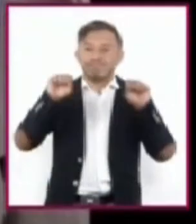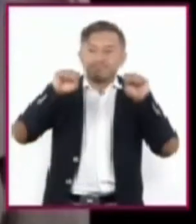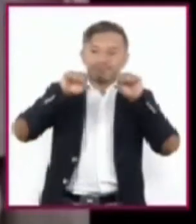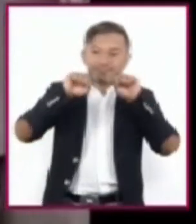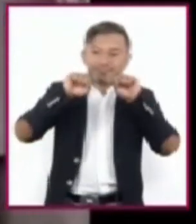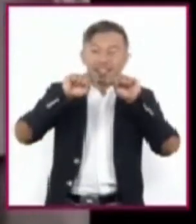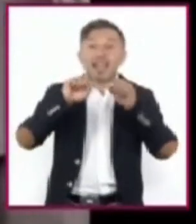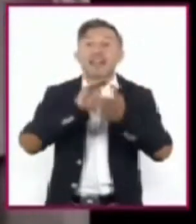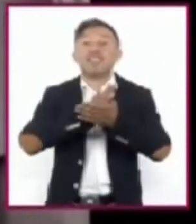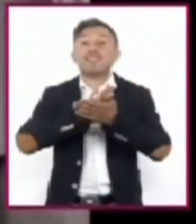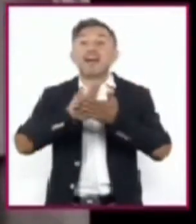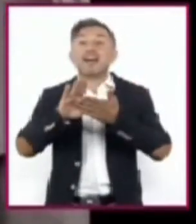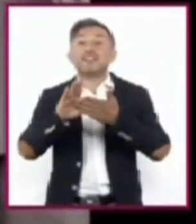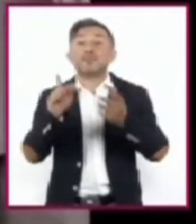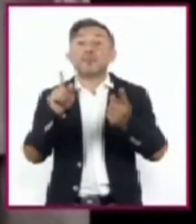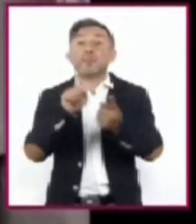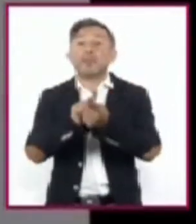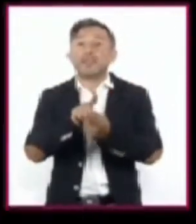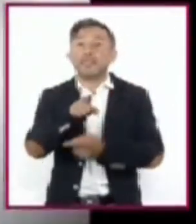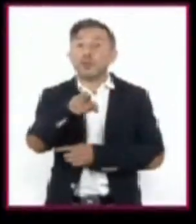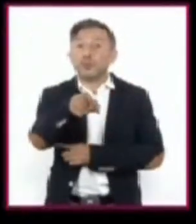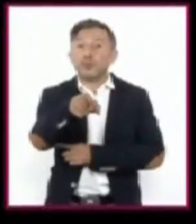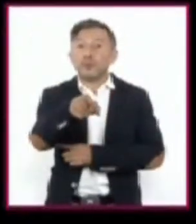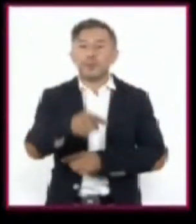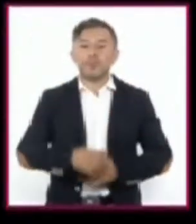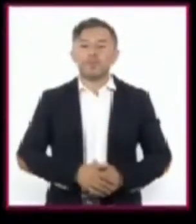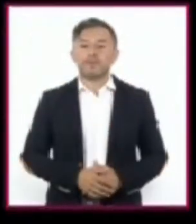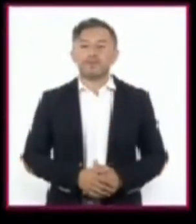Nice to meet you.